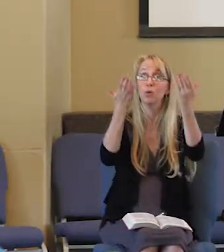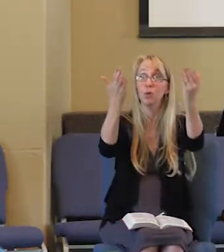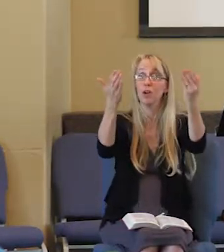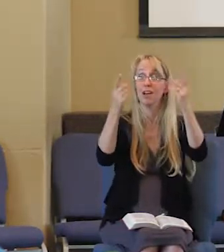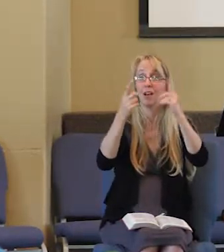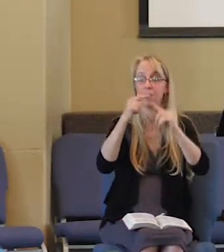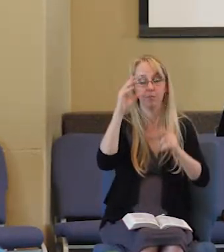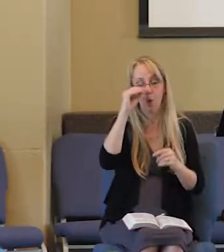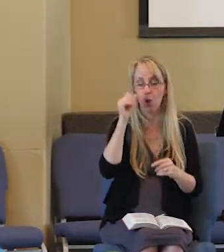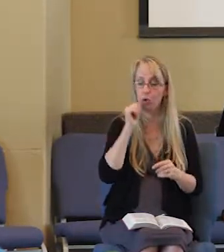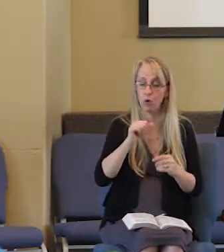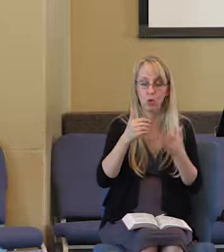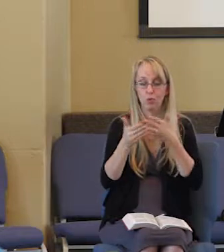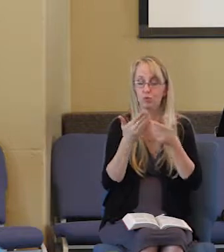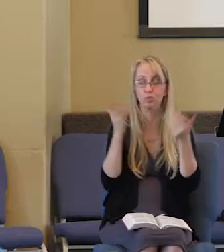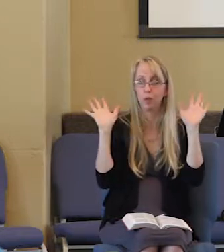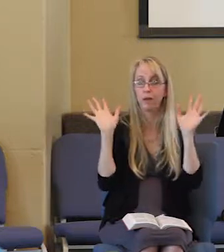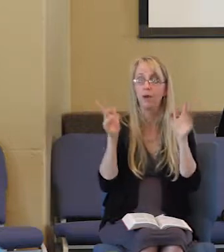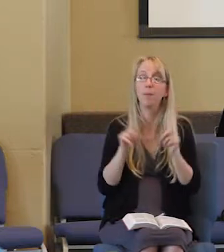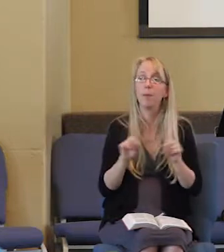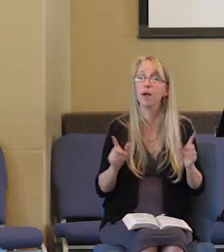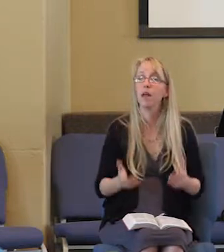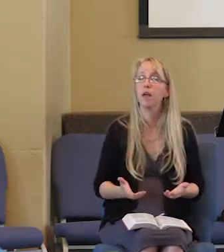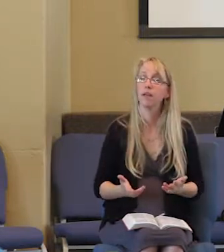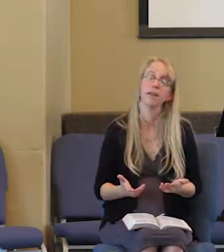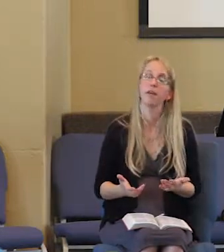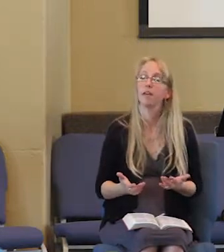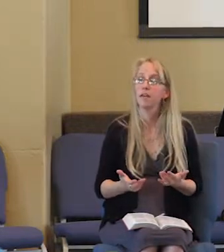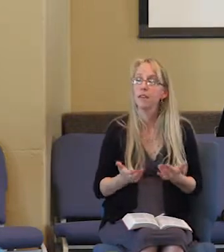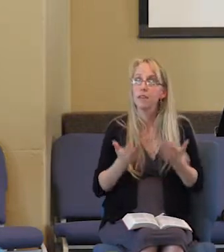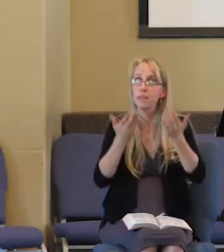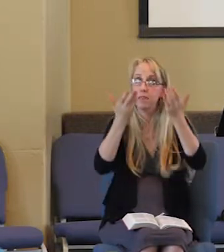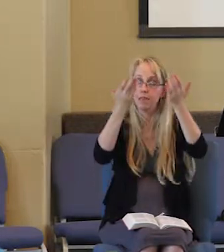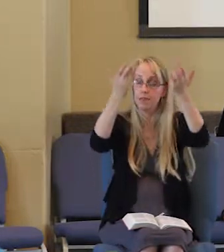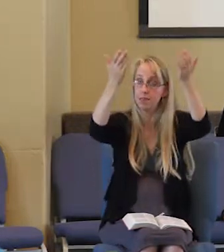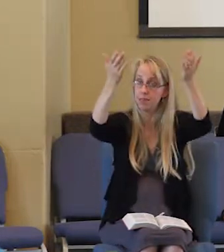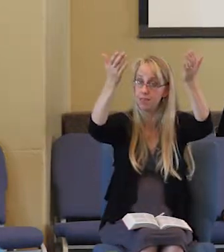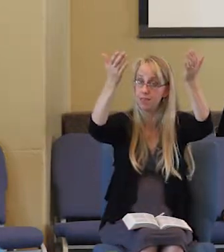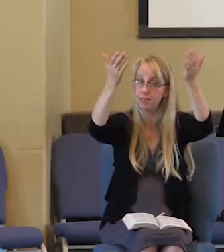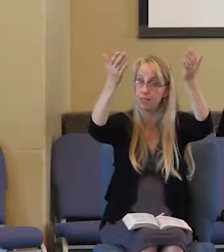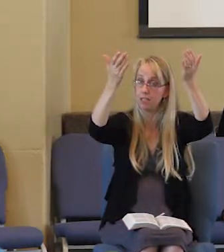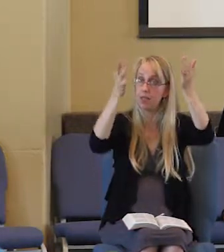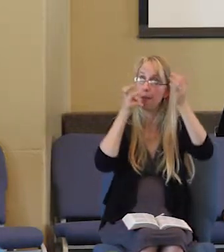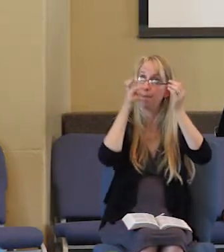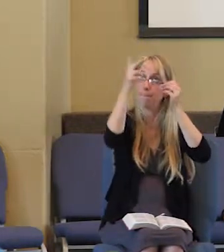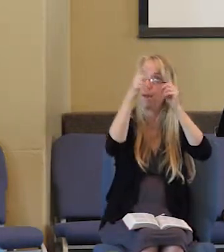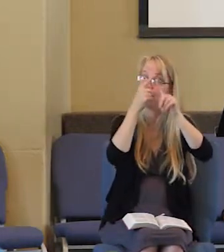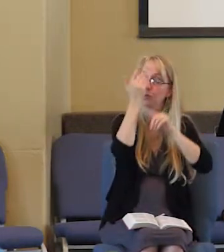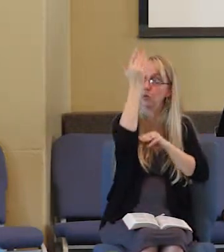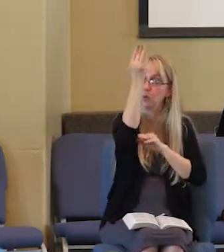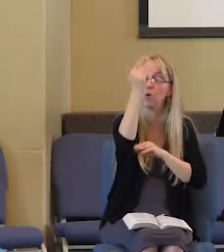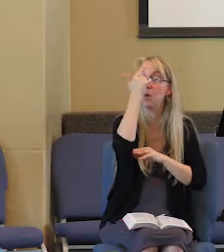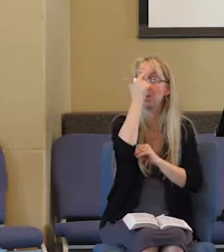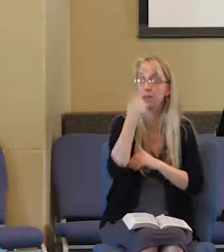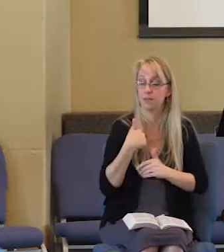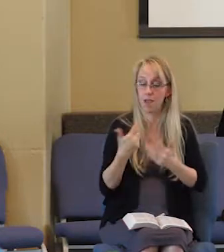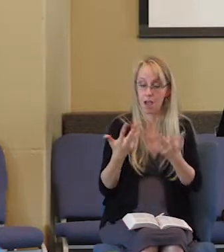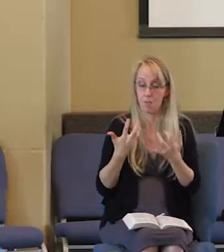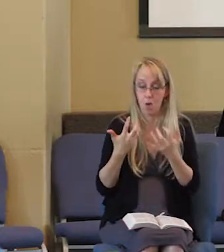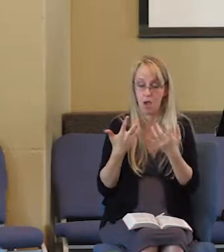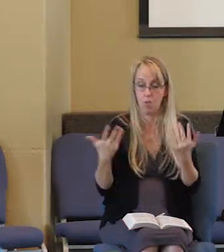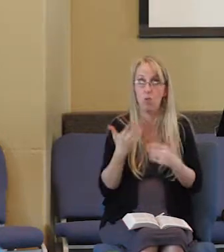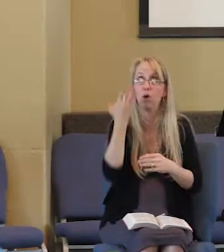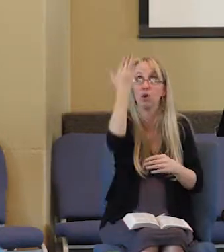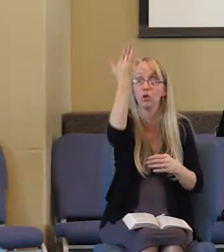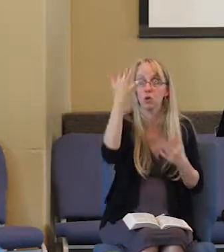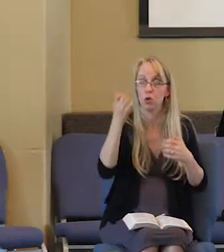giving this child, whether it be a boy or be whether it be a girl. God, I'm giving this child back to you because I